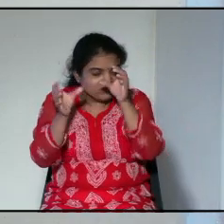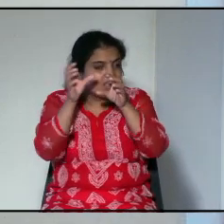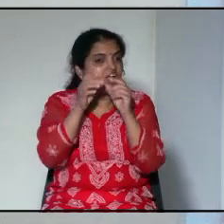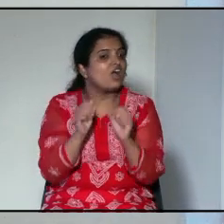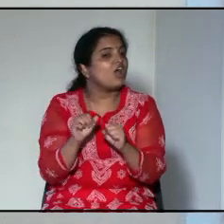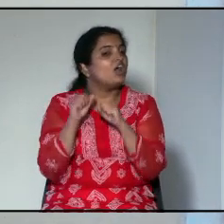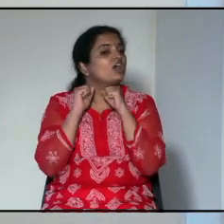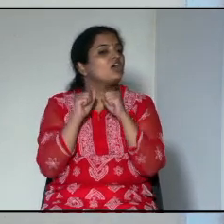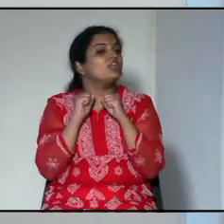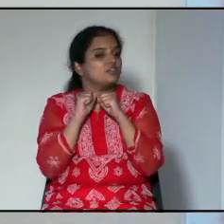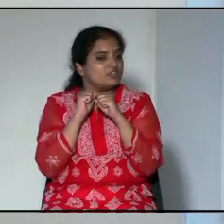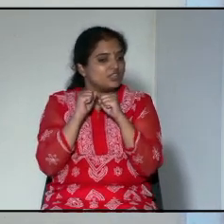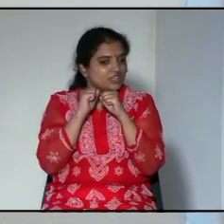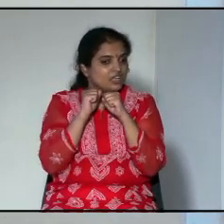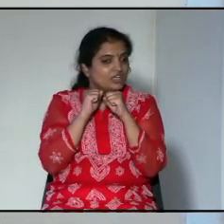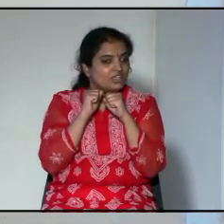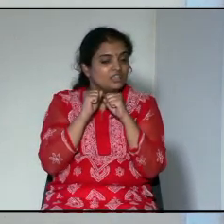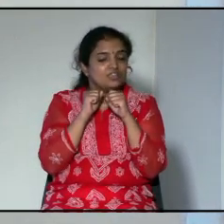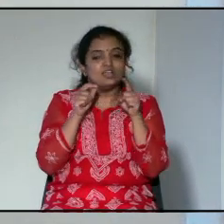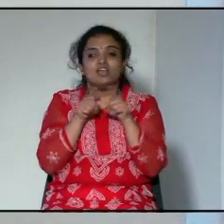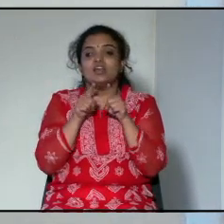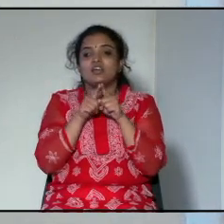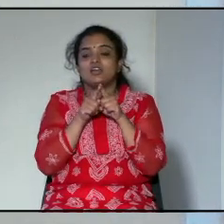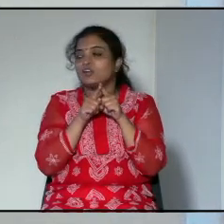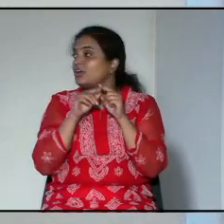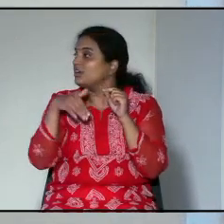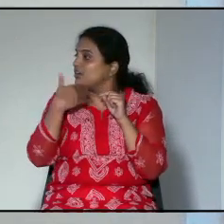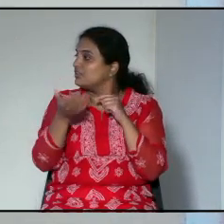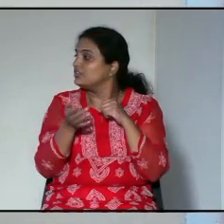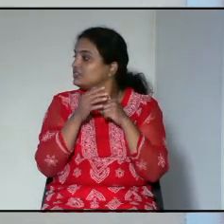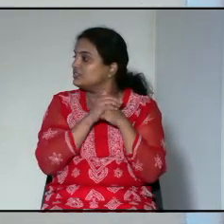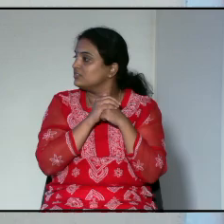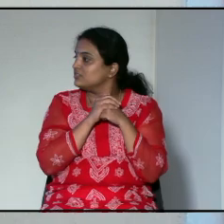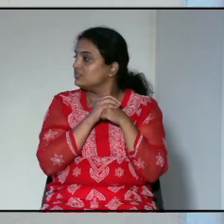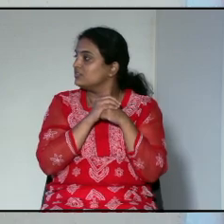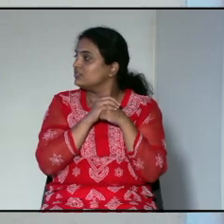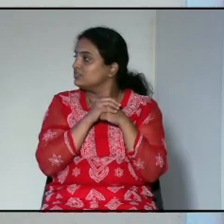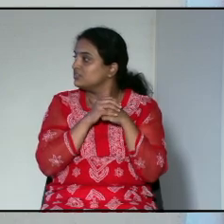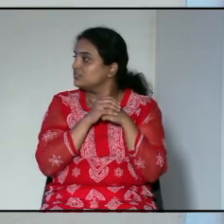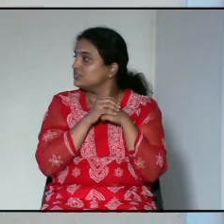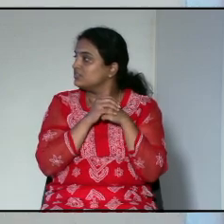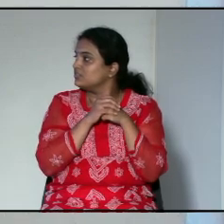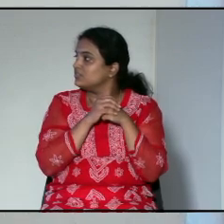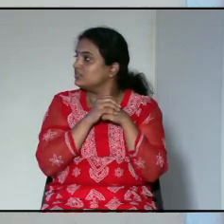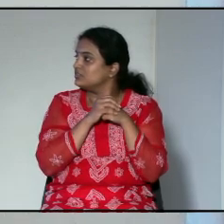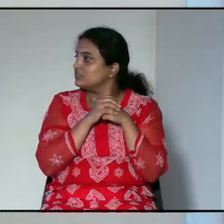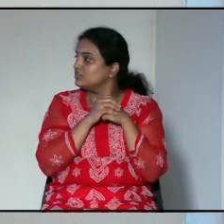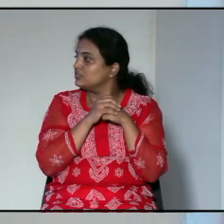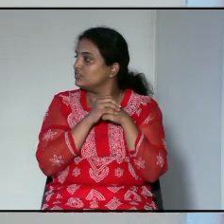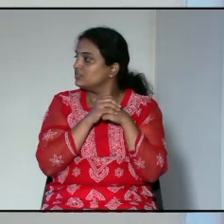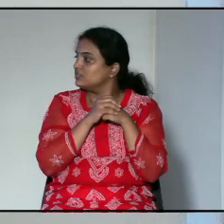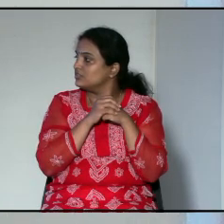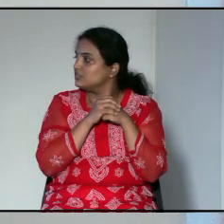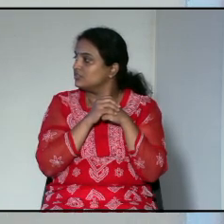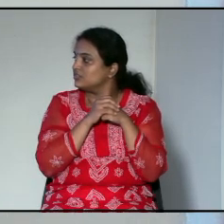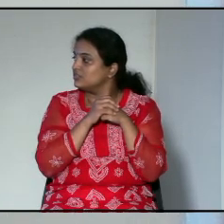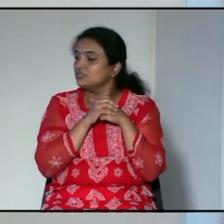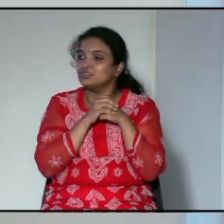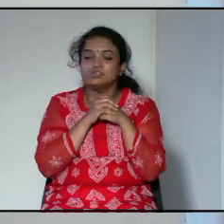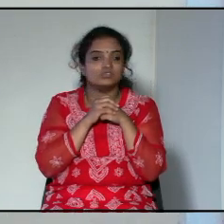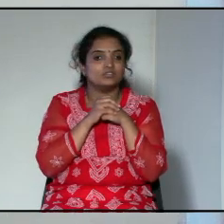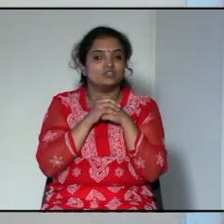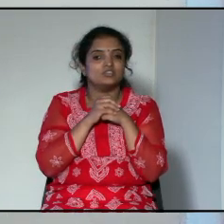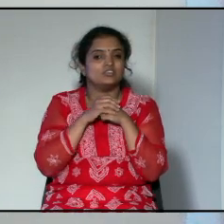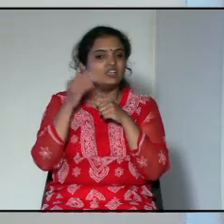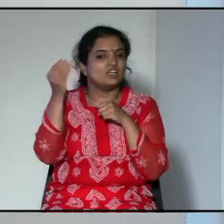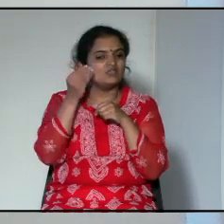leading her to an industrial furnace at Patipukur, which is kind of at that time was really way inside. It's near